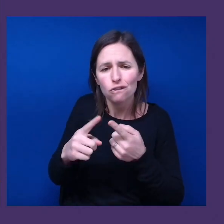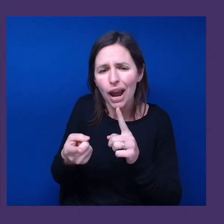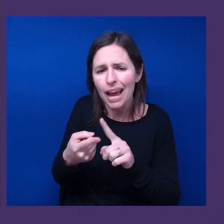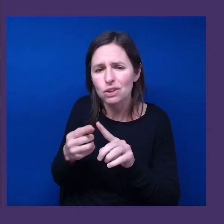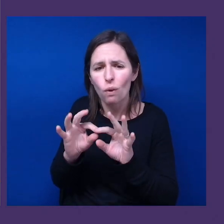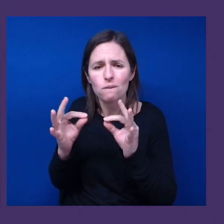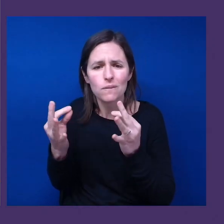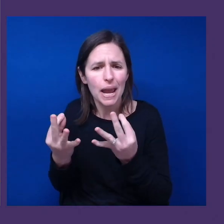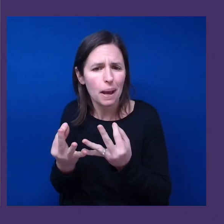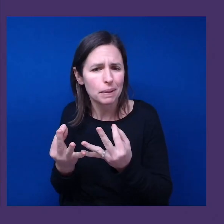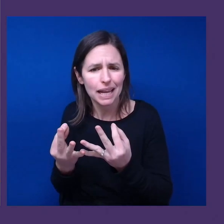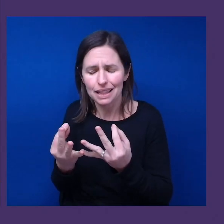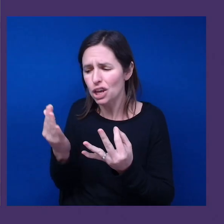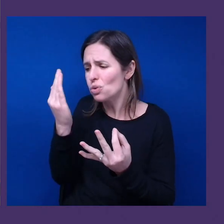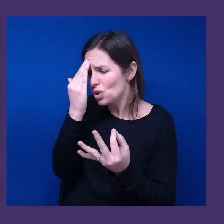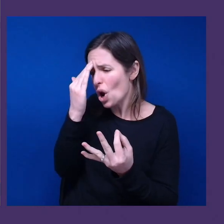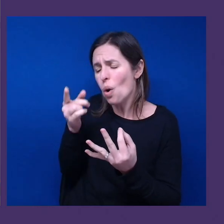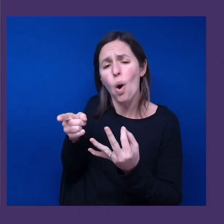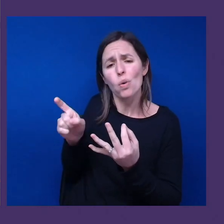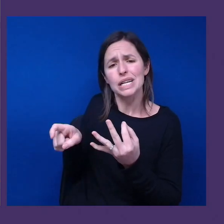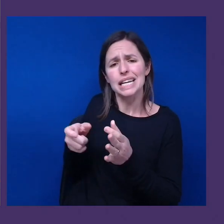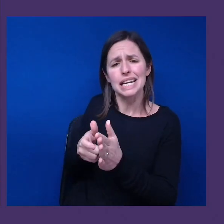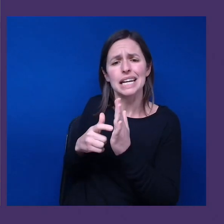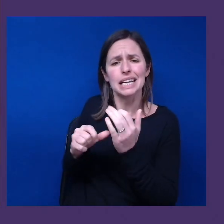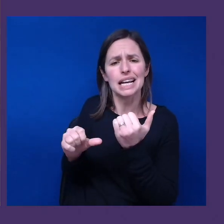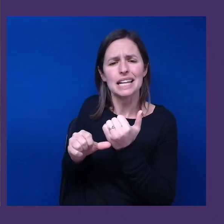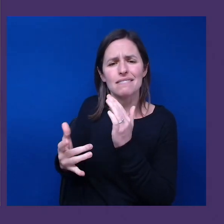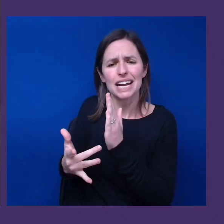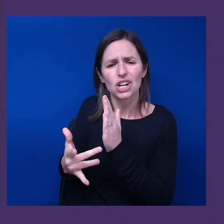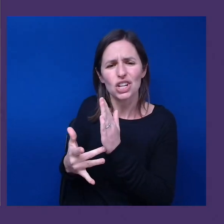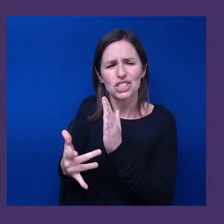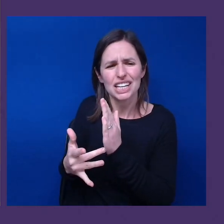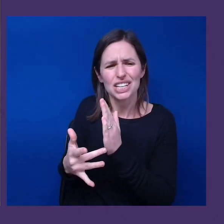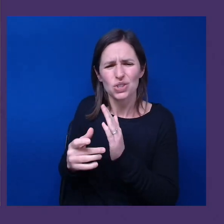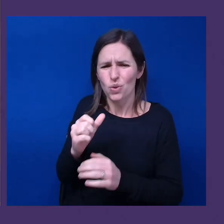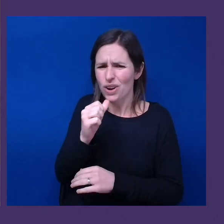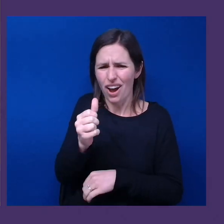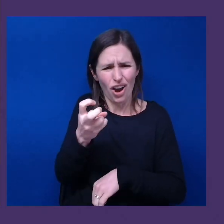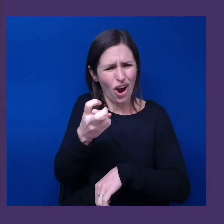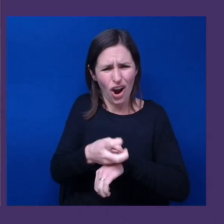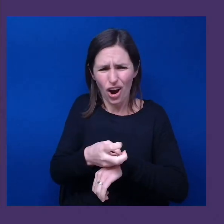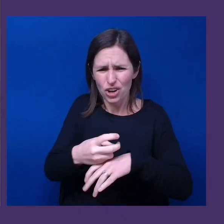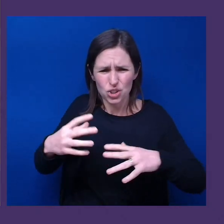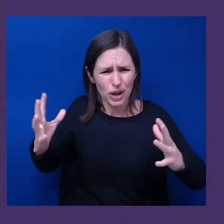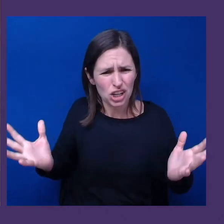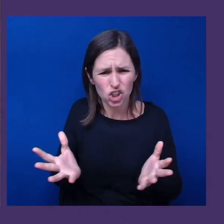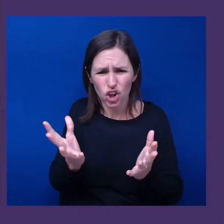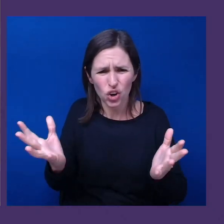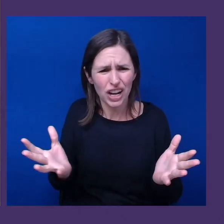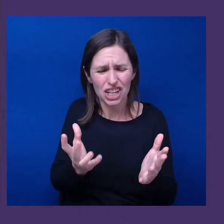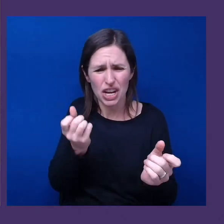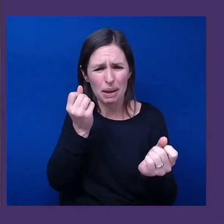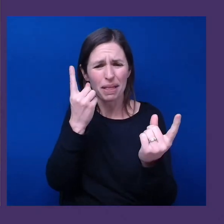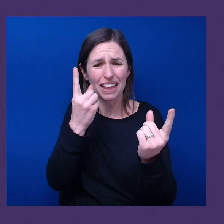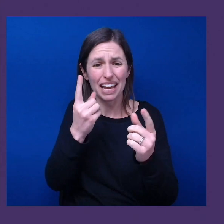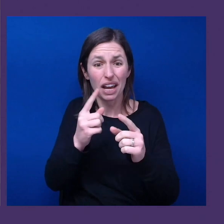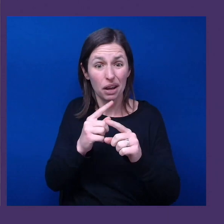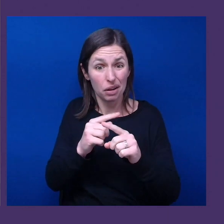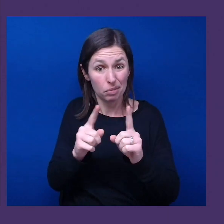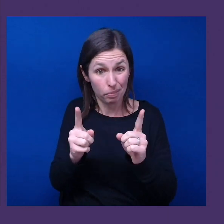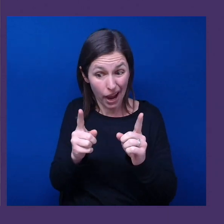technologies. And so I think it's not hard to build empathy in a company, but it does take effort, and it doesn't